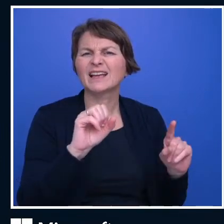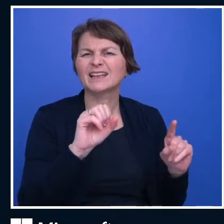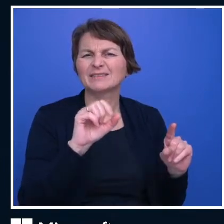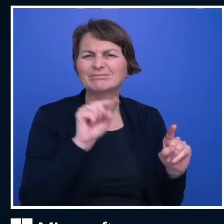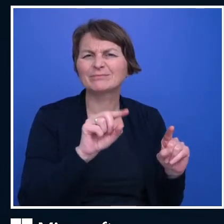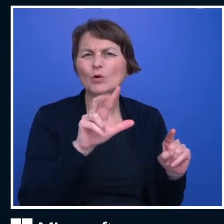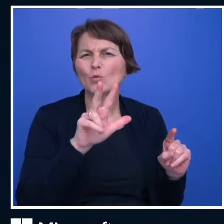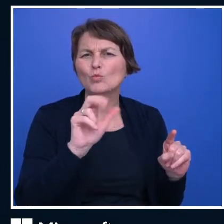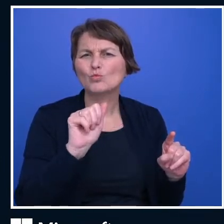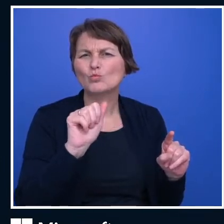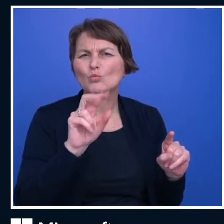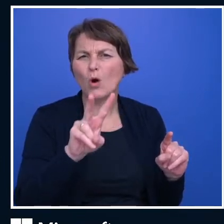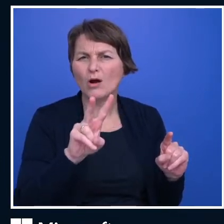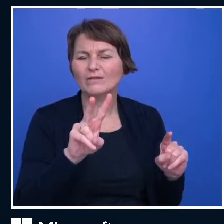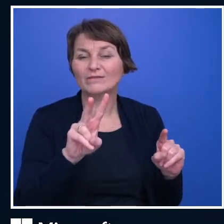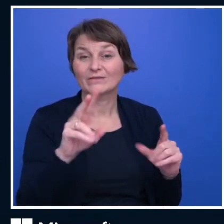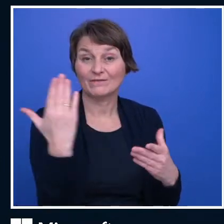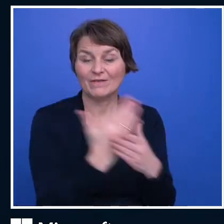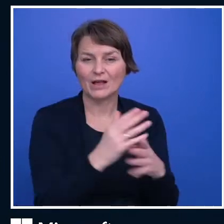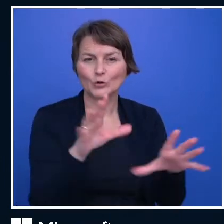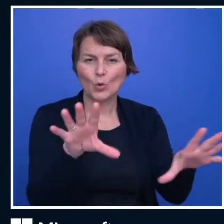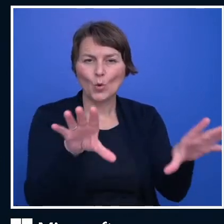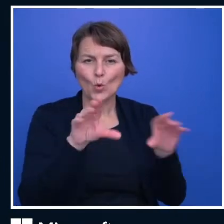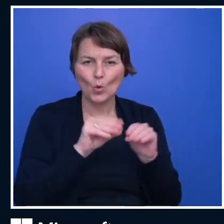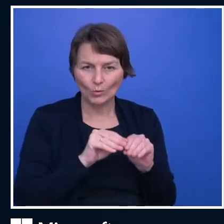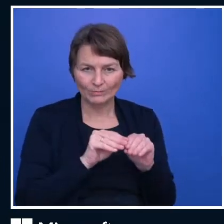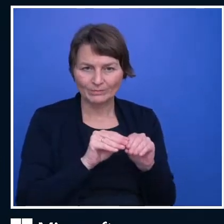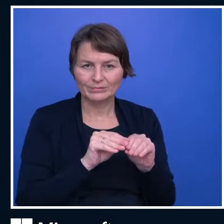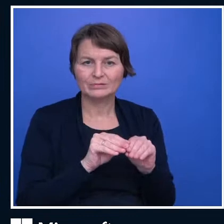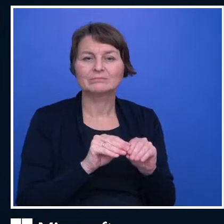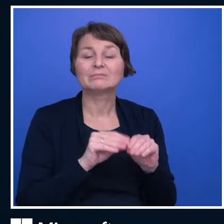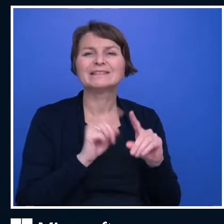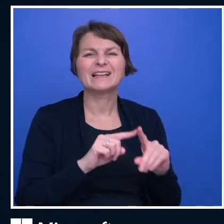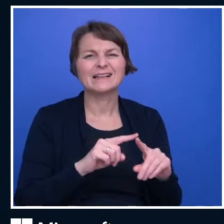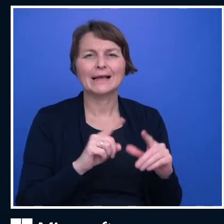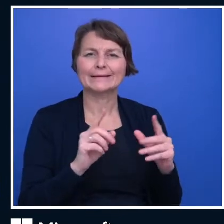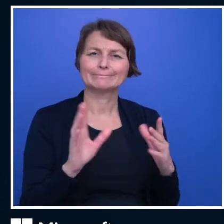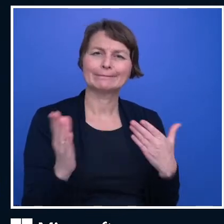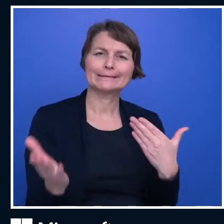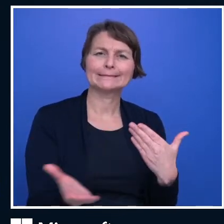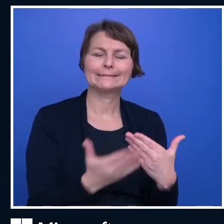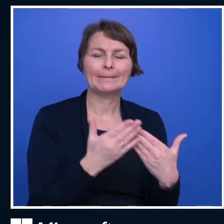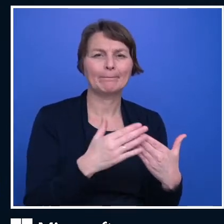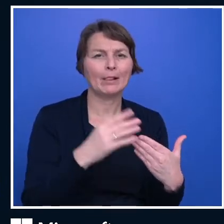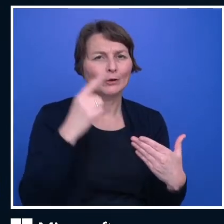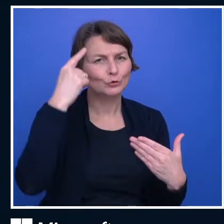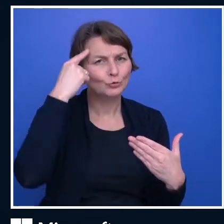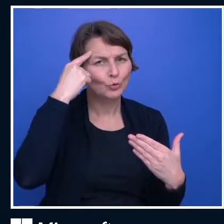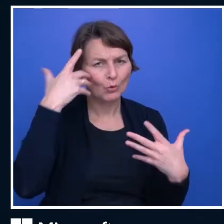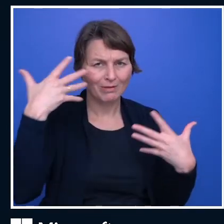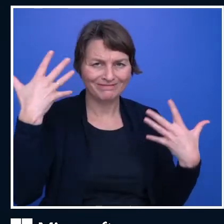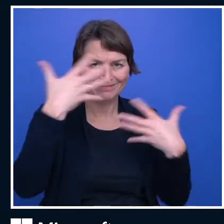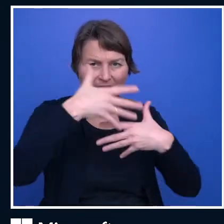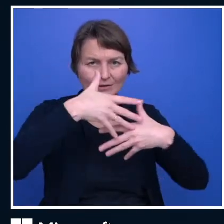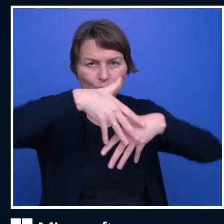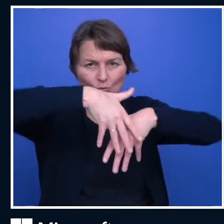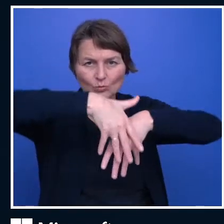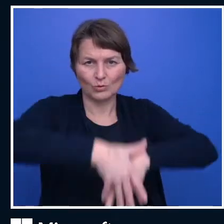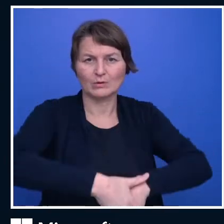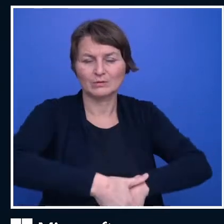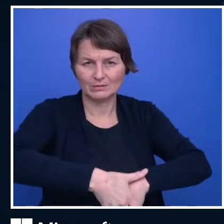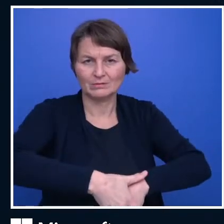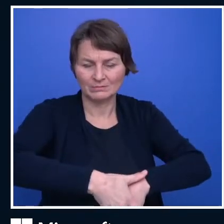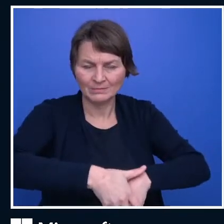simple feed-forward neural network, which would be having a dropout regularization aspect just to resolve the